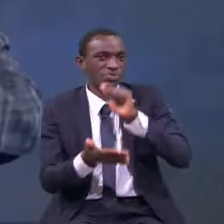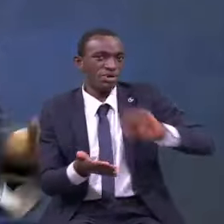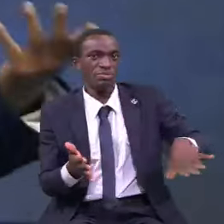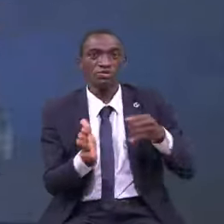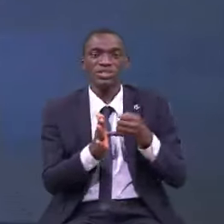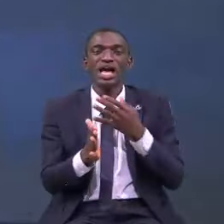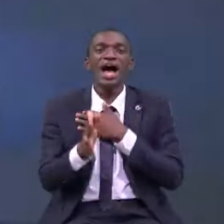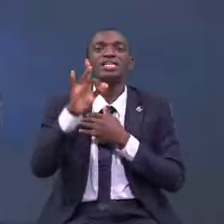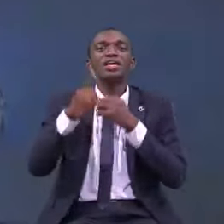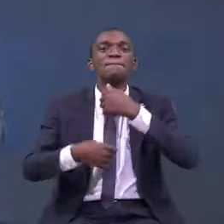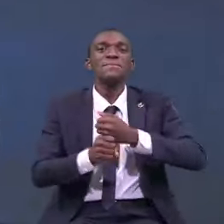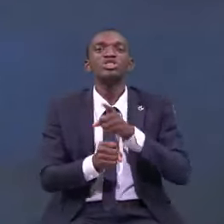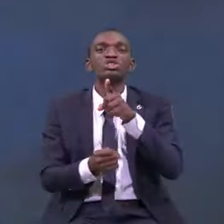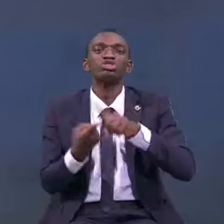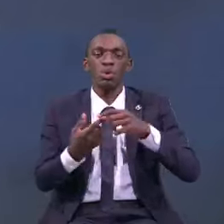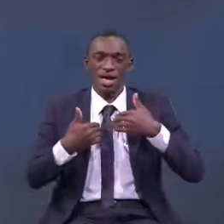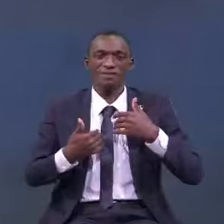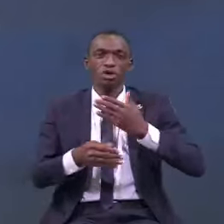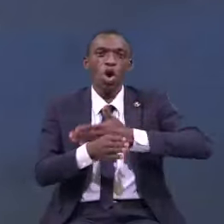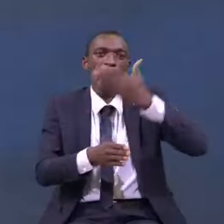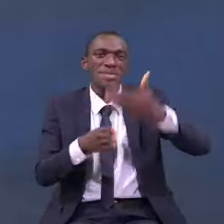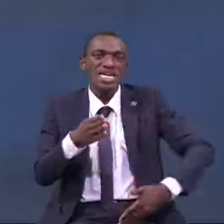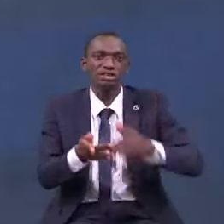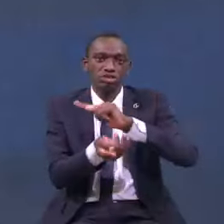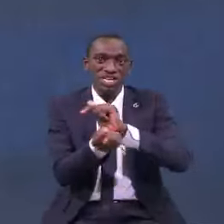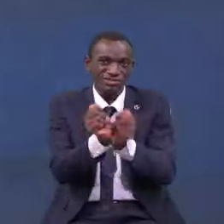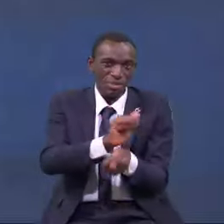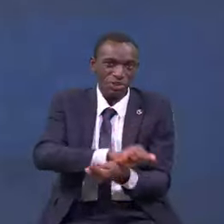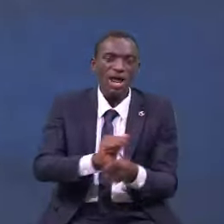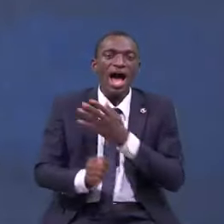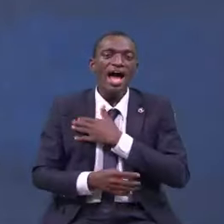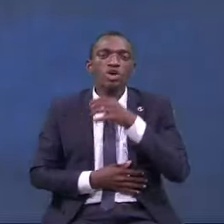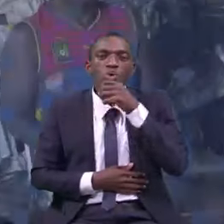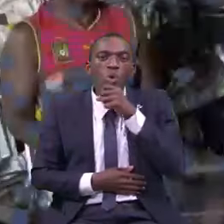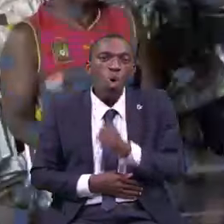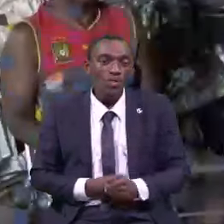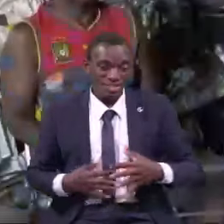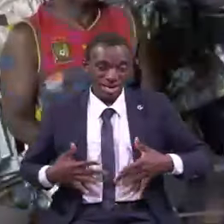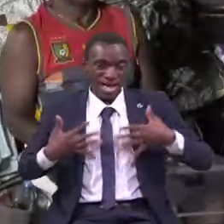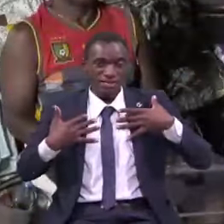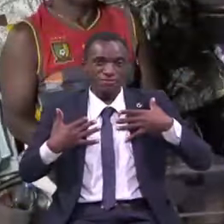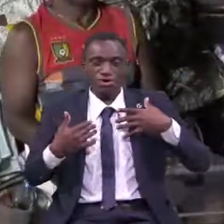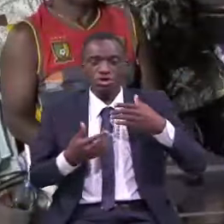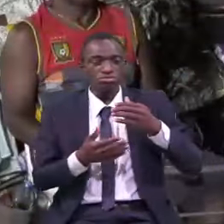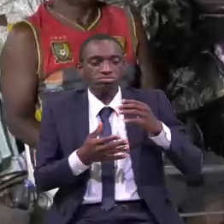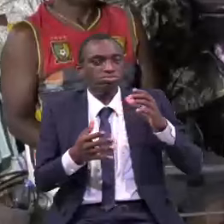total transformation, and the old life goes away completely.